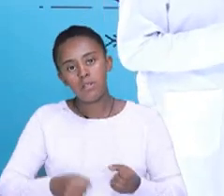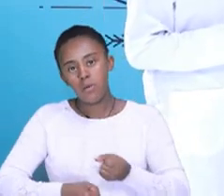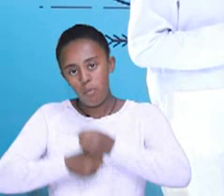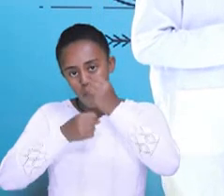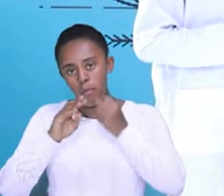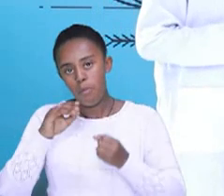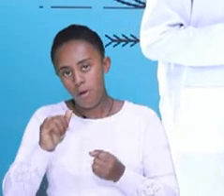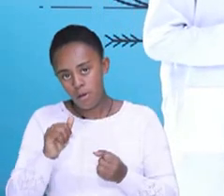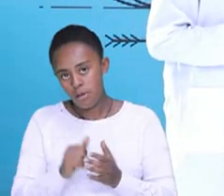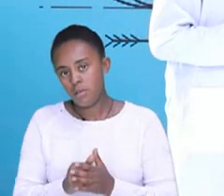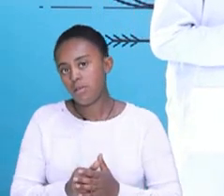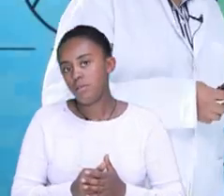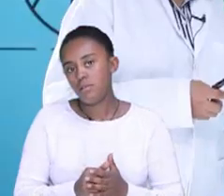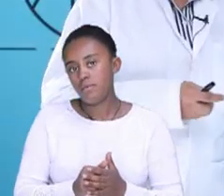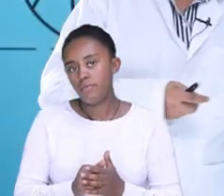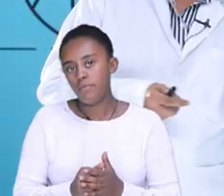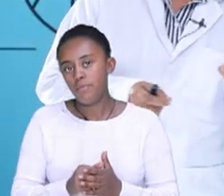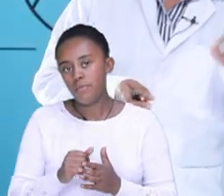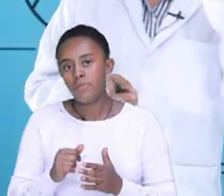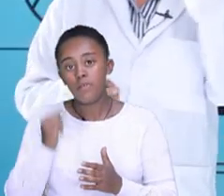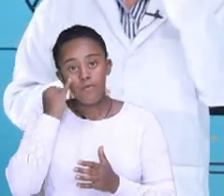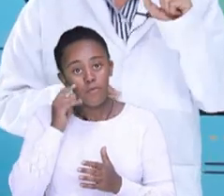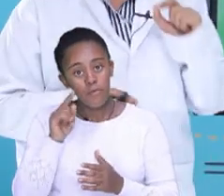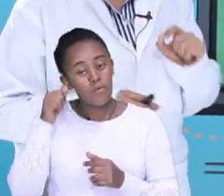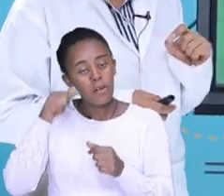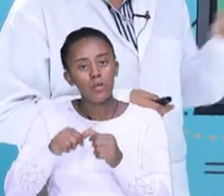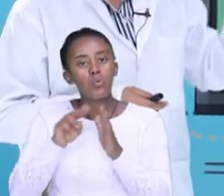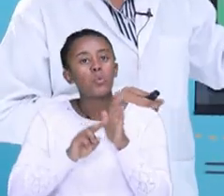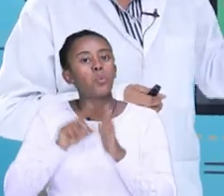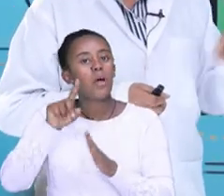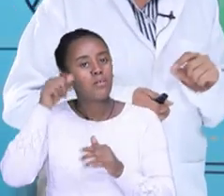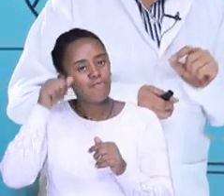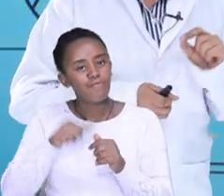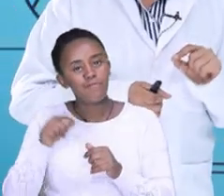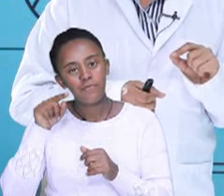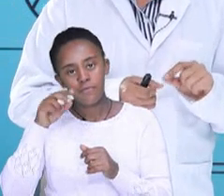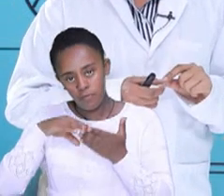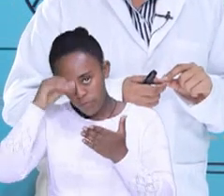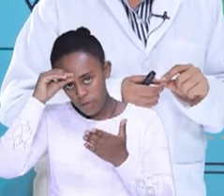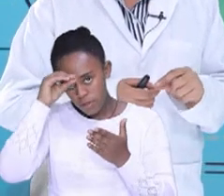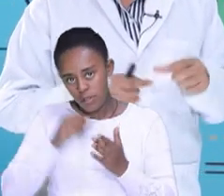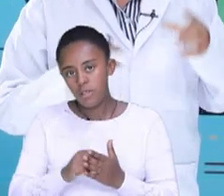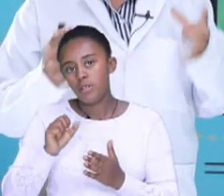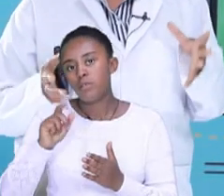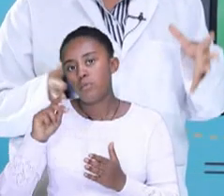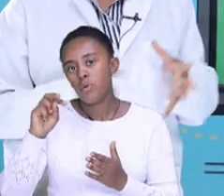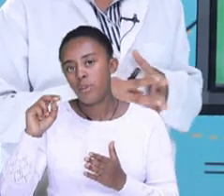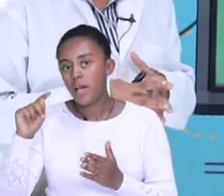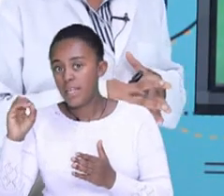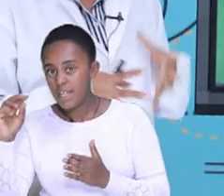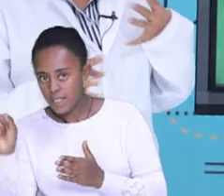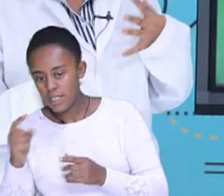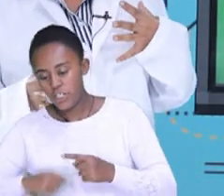supported by spontaneous generation. If you remember, on Unit 1, you have learned spontaneous generation, which